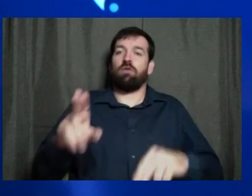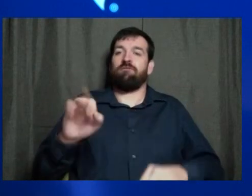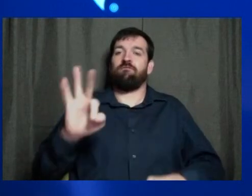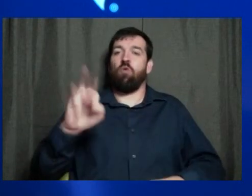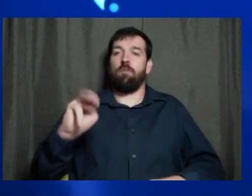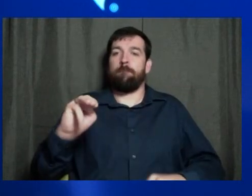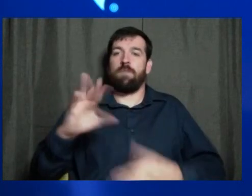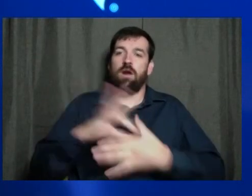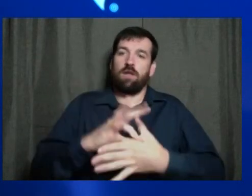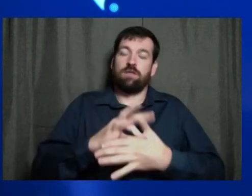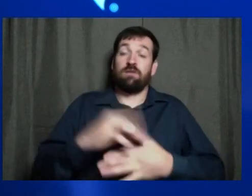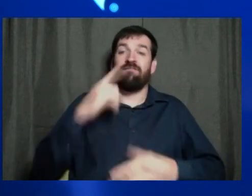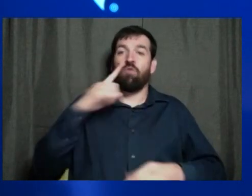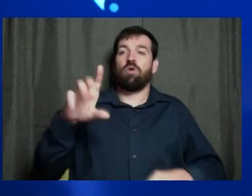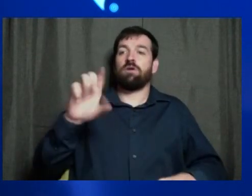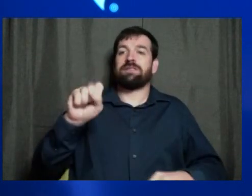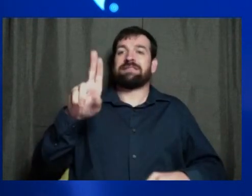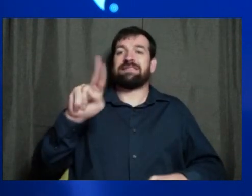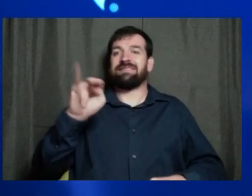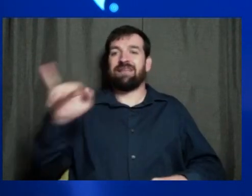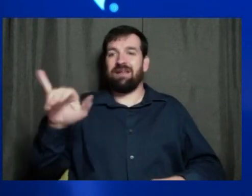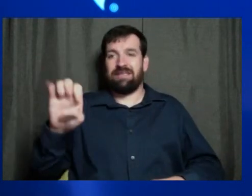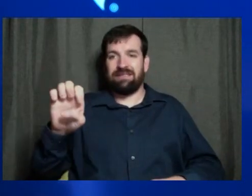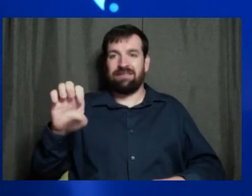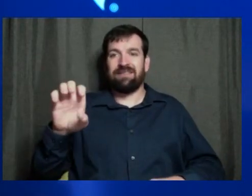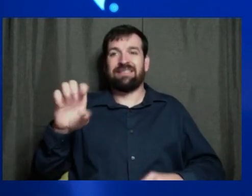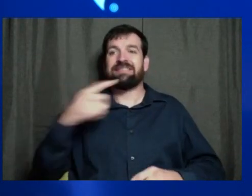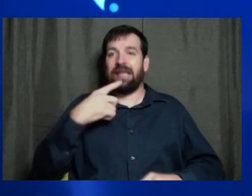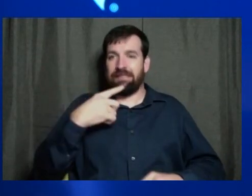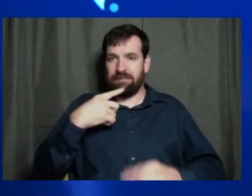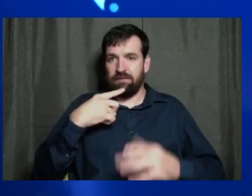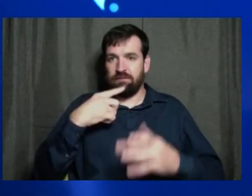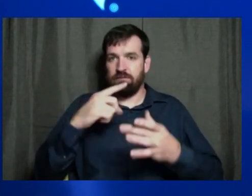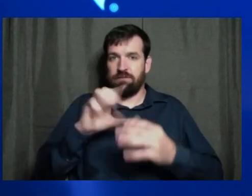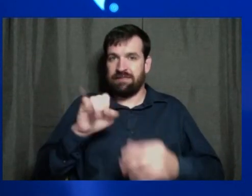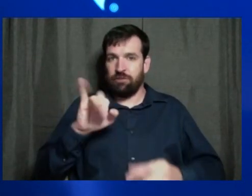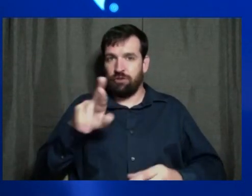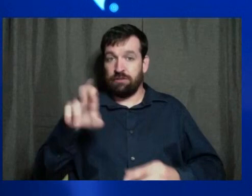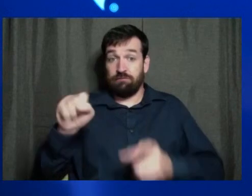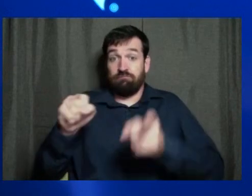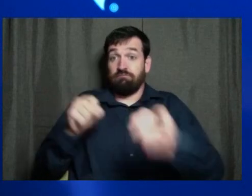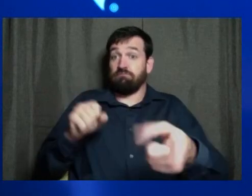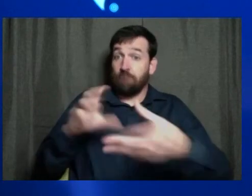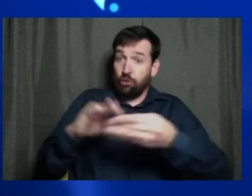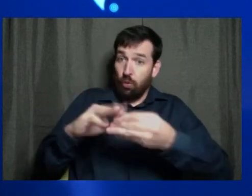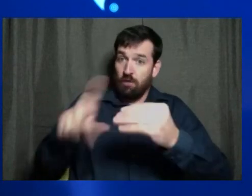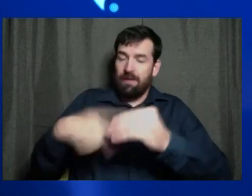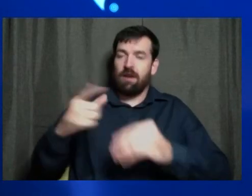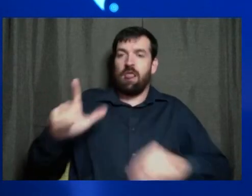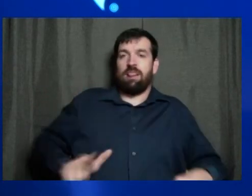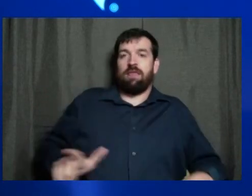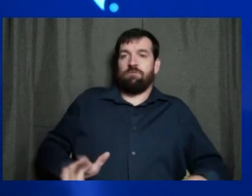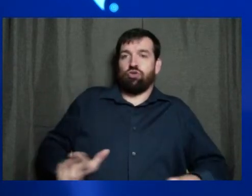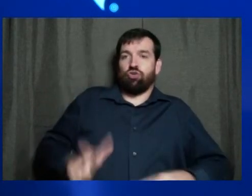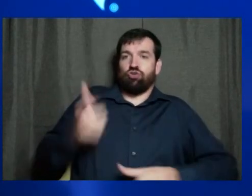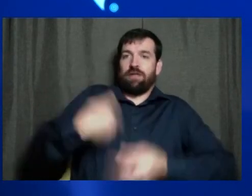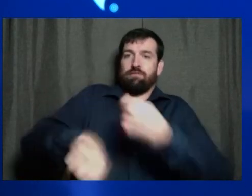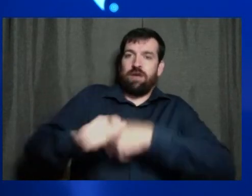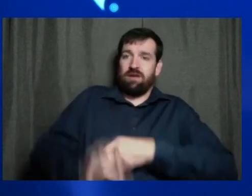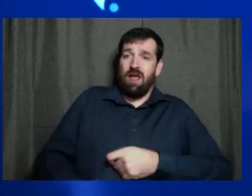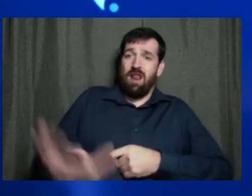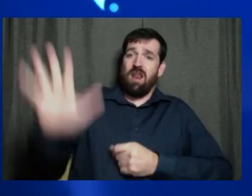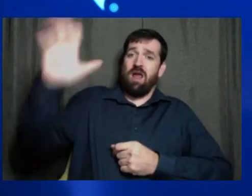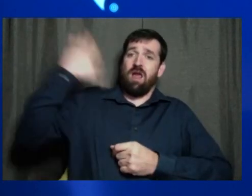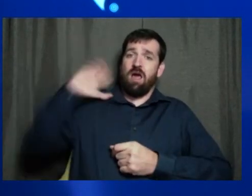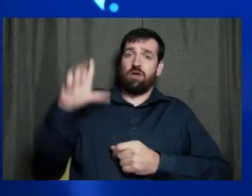Says series. This statue in front of you is from a story we did on liver transplant way back in 2017. Oh, hold